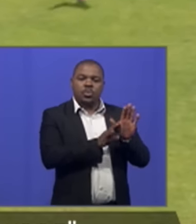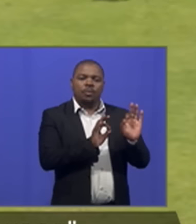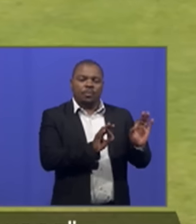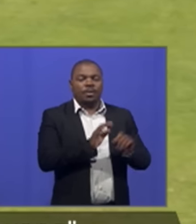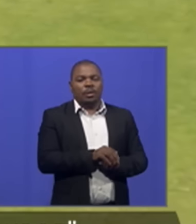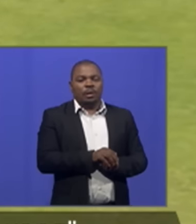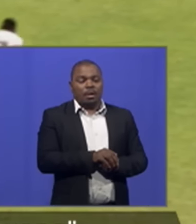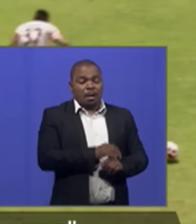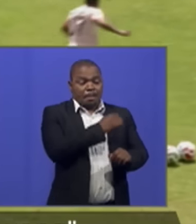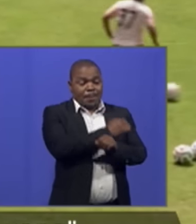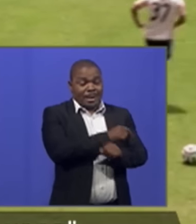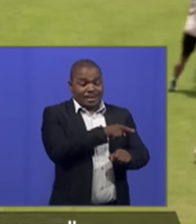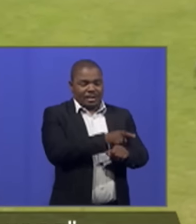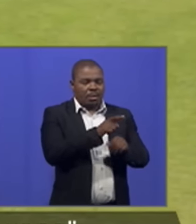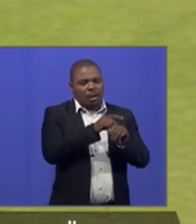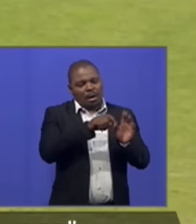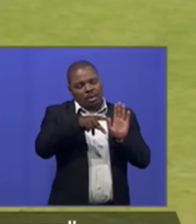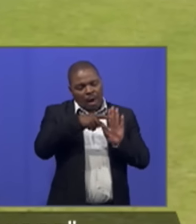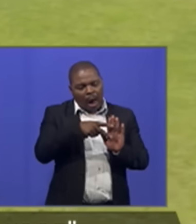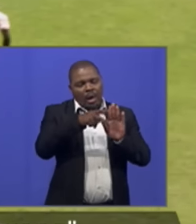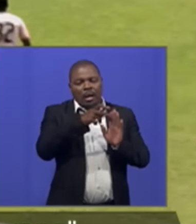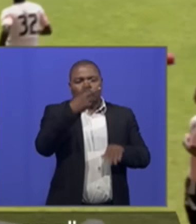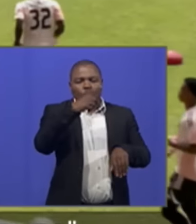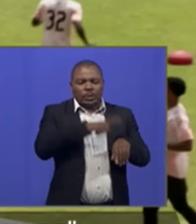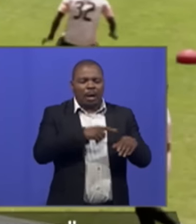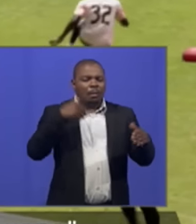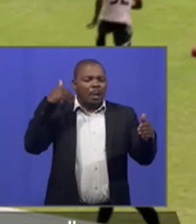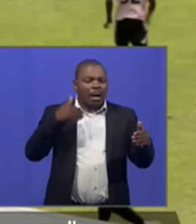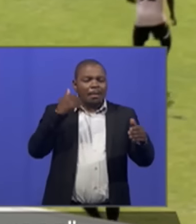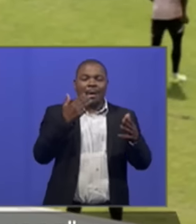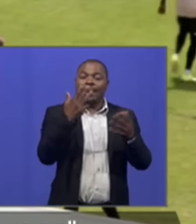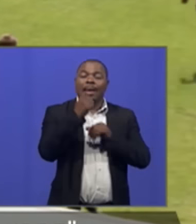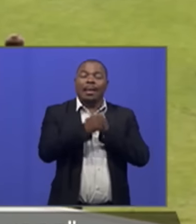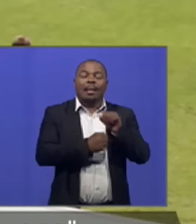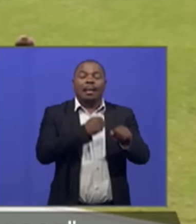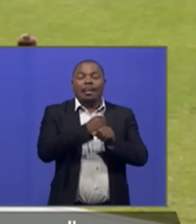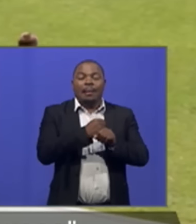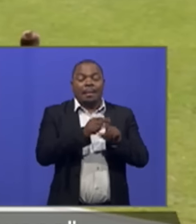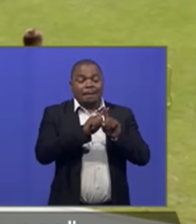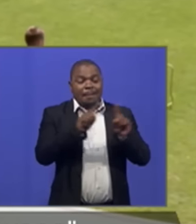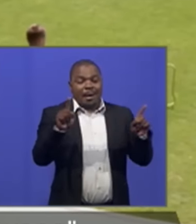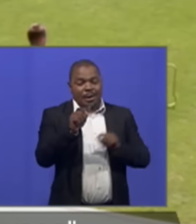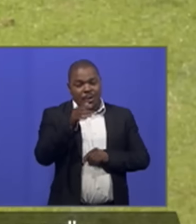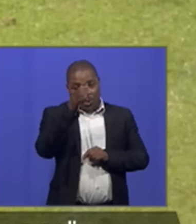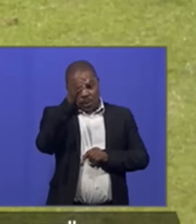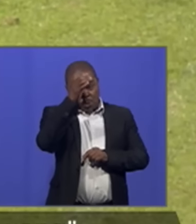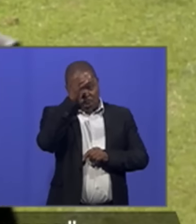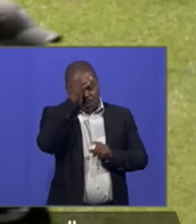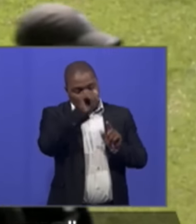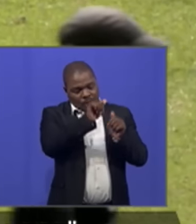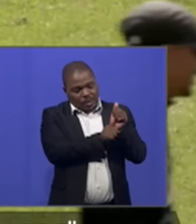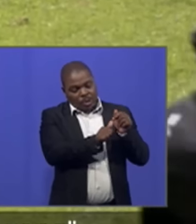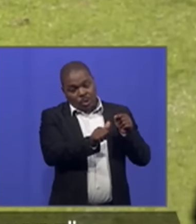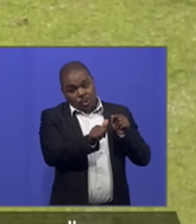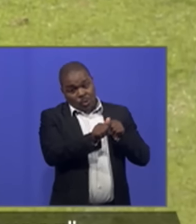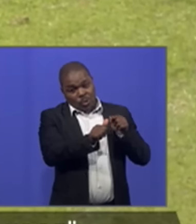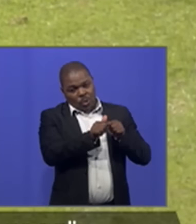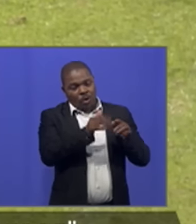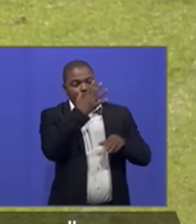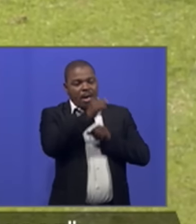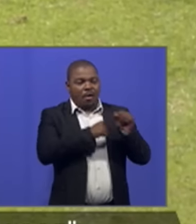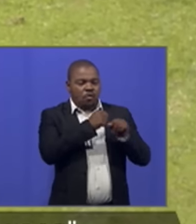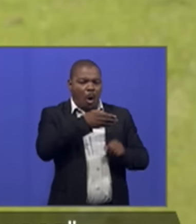tšere maemo a bobedi leaguing mo mengwageng e senyane ya go feta. E fela Ncikazi yo a nago le mengwaga e 5 mo go